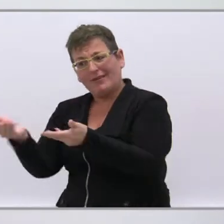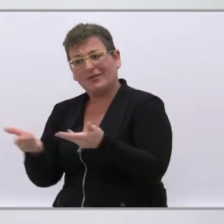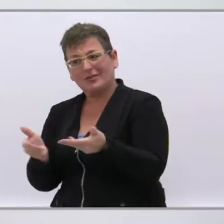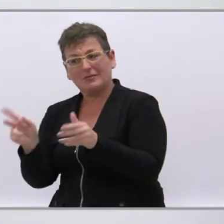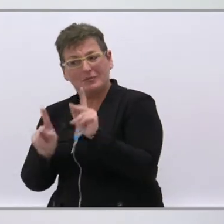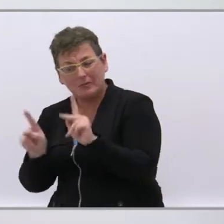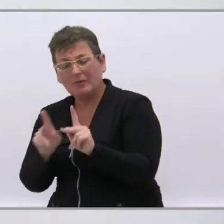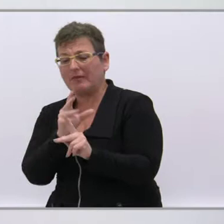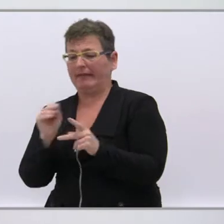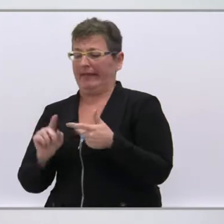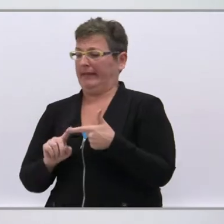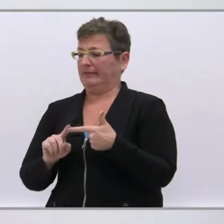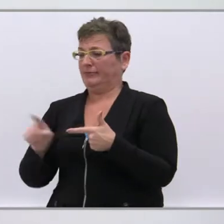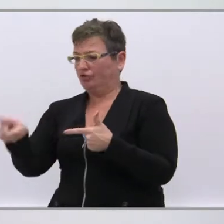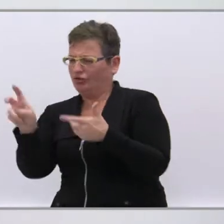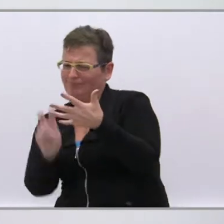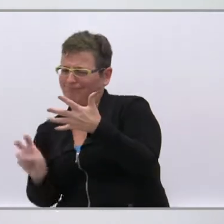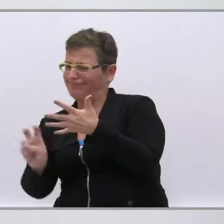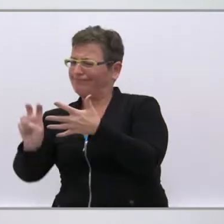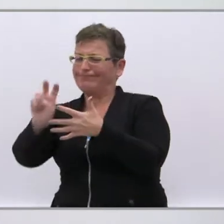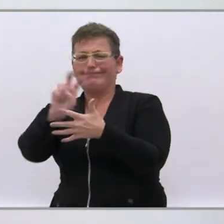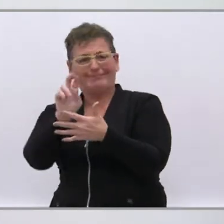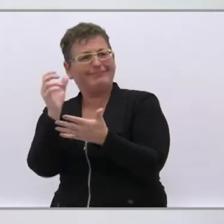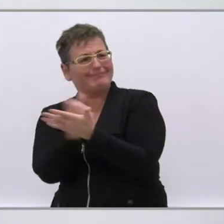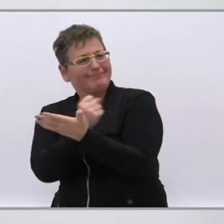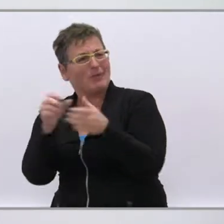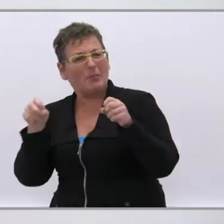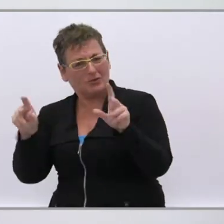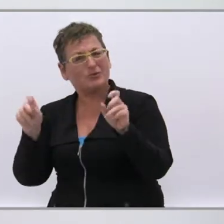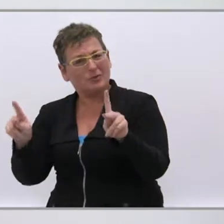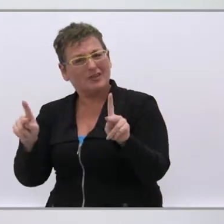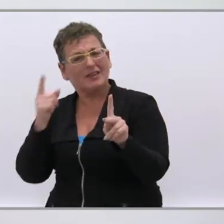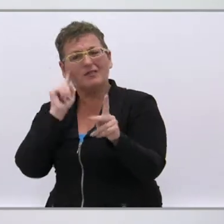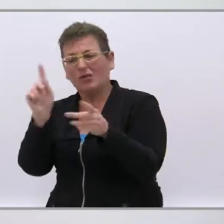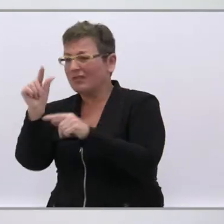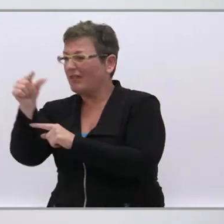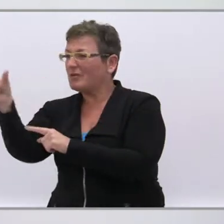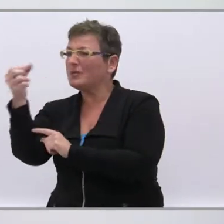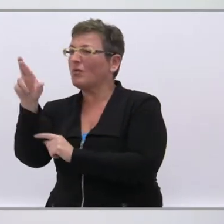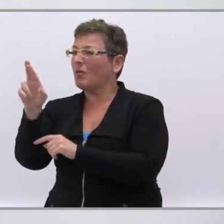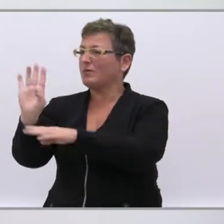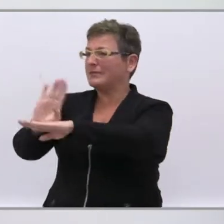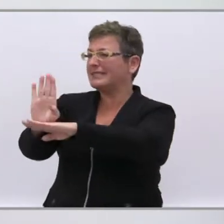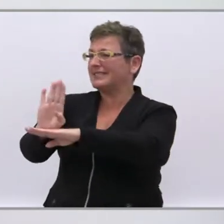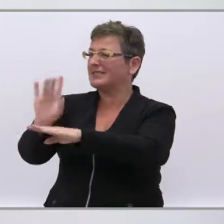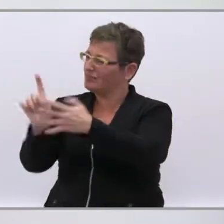to, get promotions and move up in government or in a business.